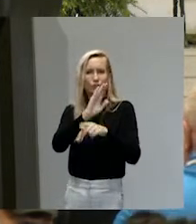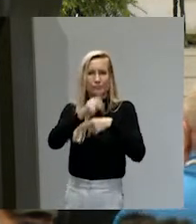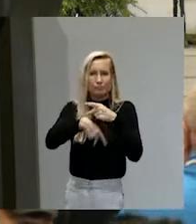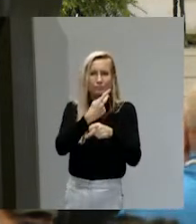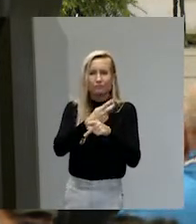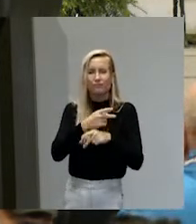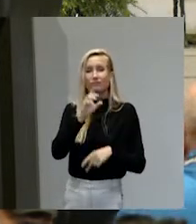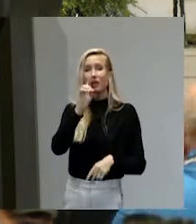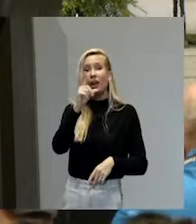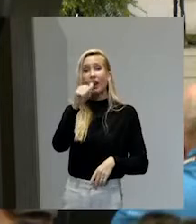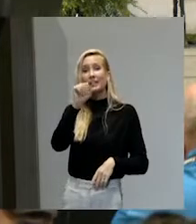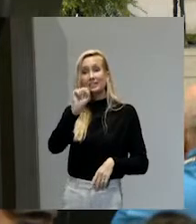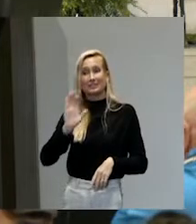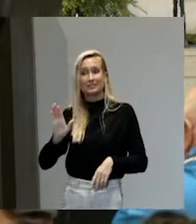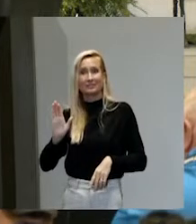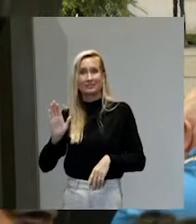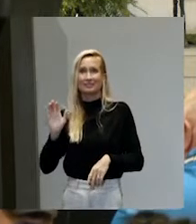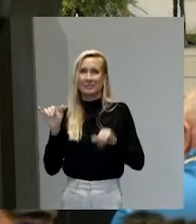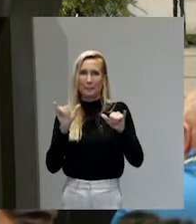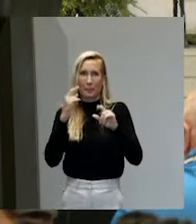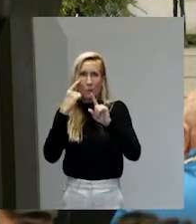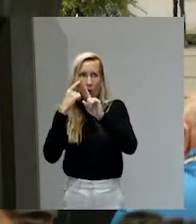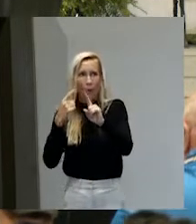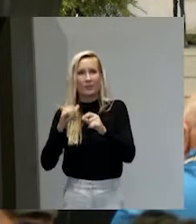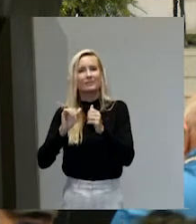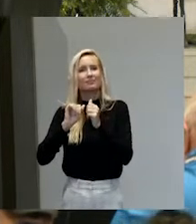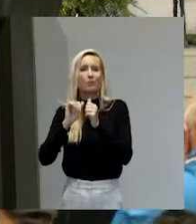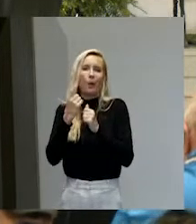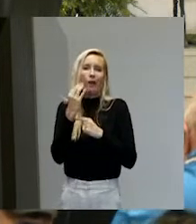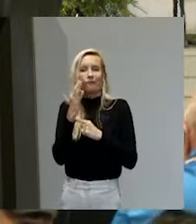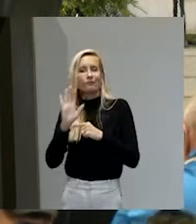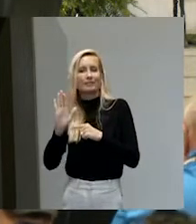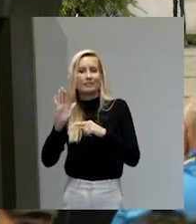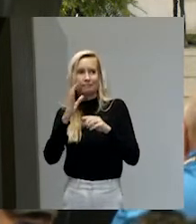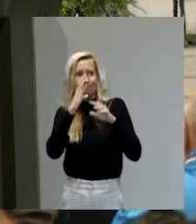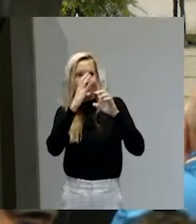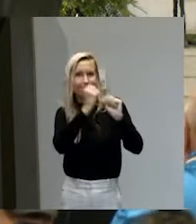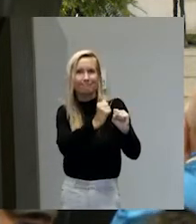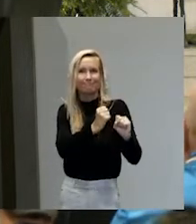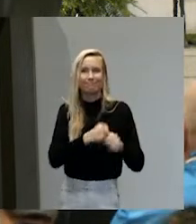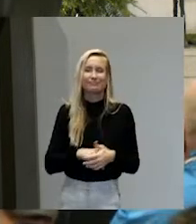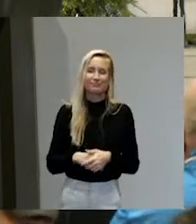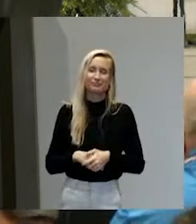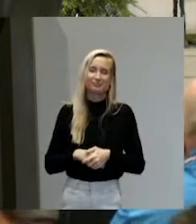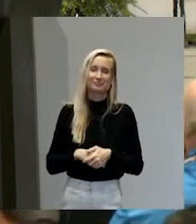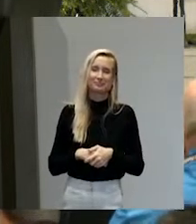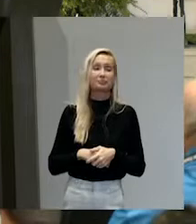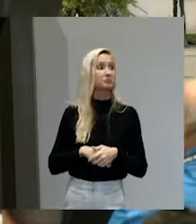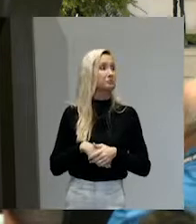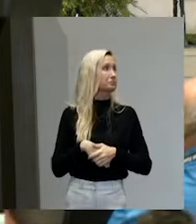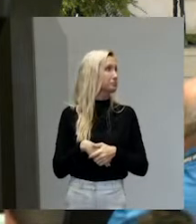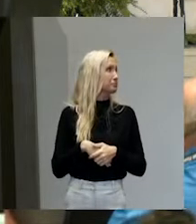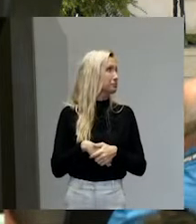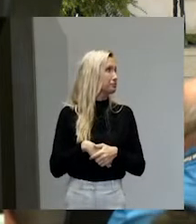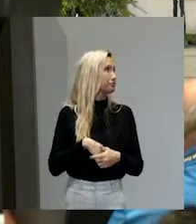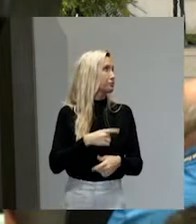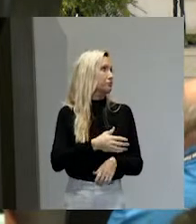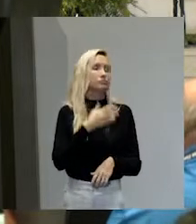her. When the three of you looked at the script, I mean, after you find out you land the